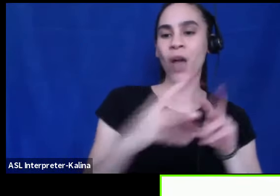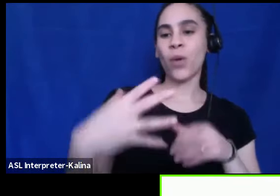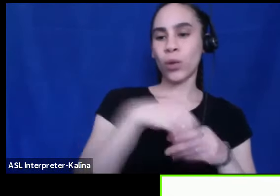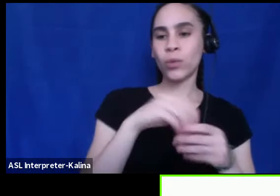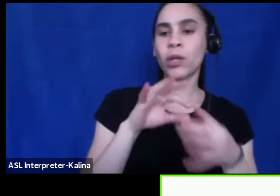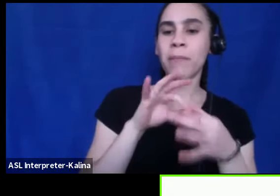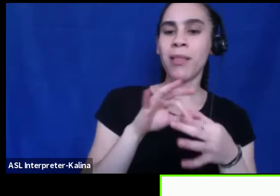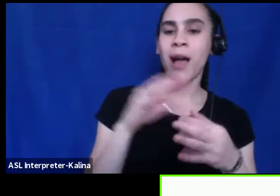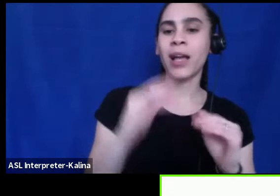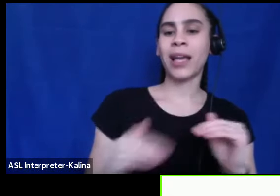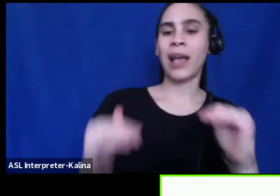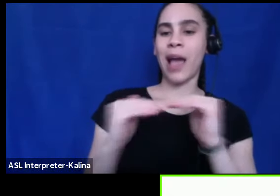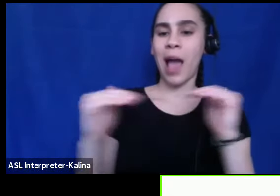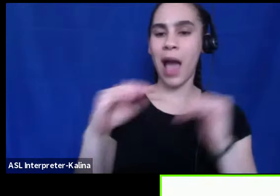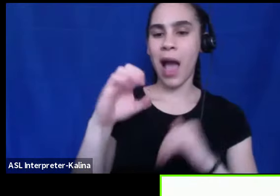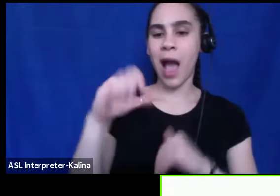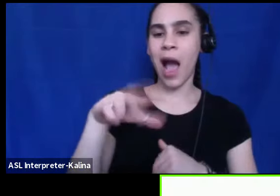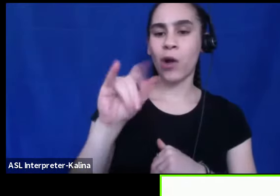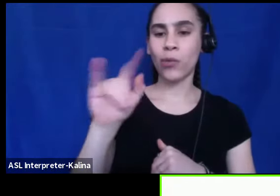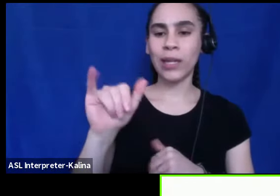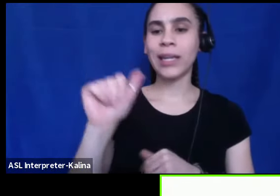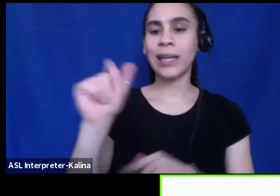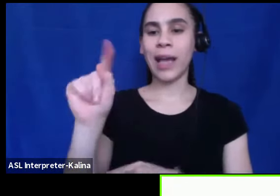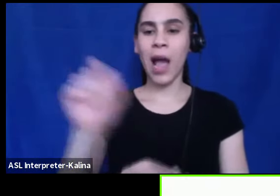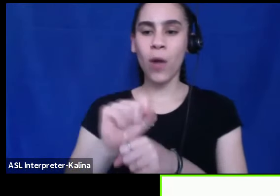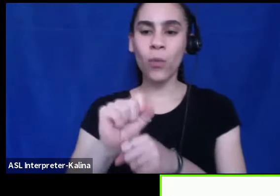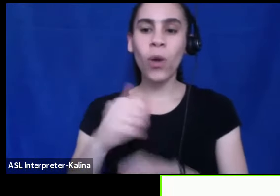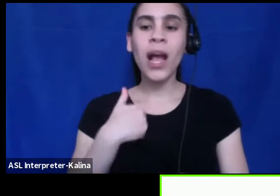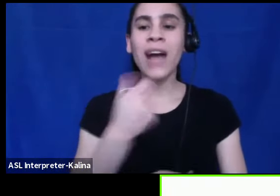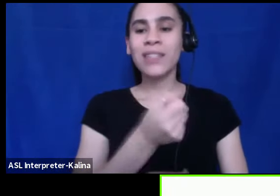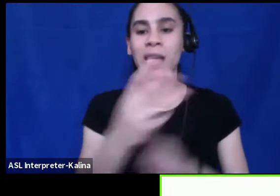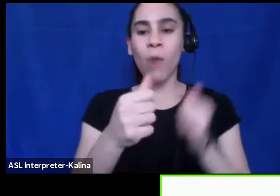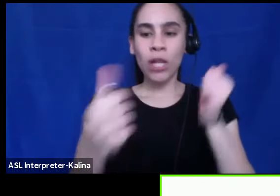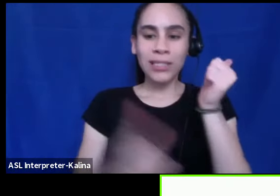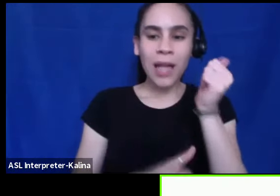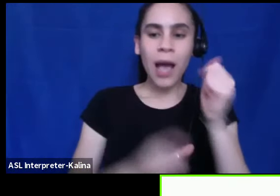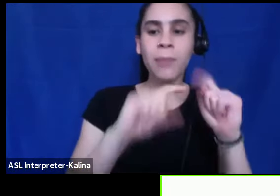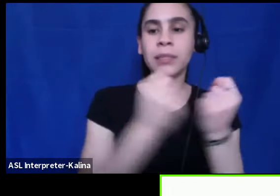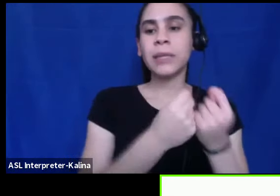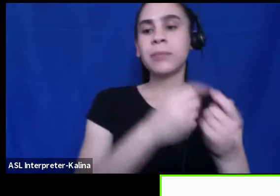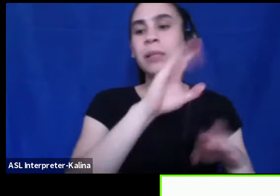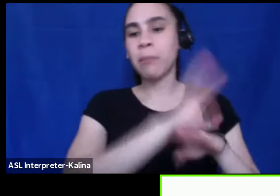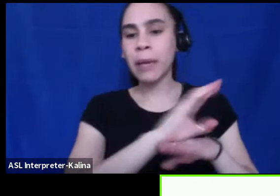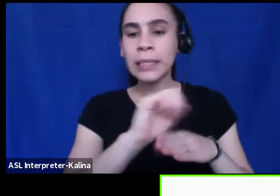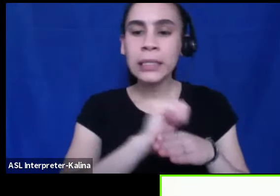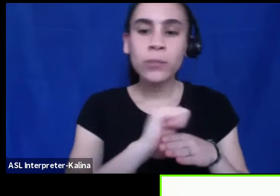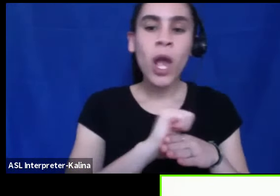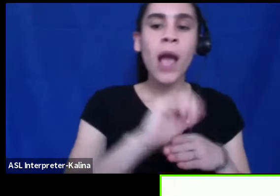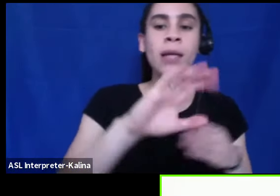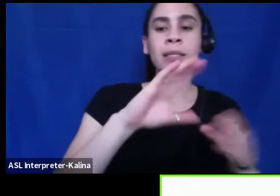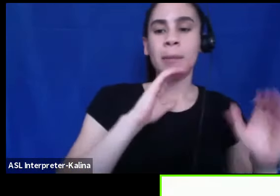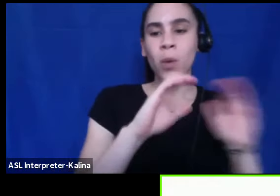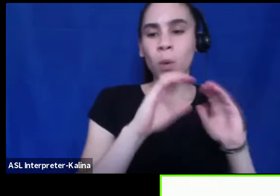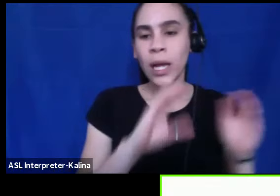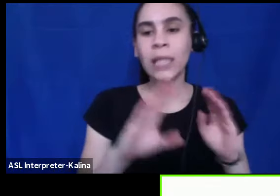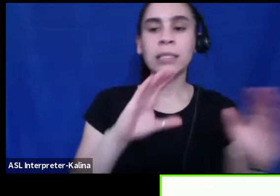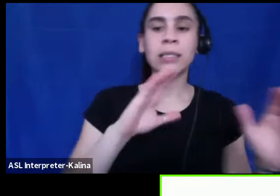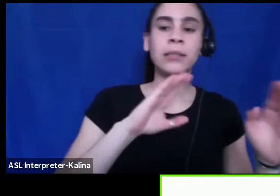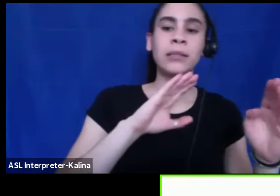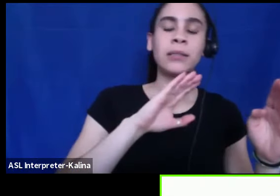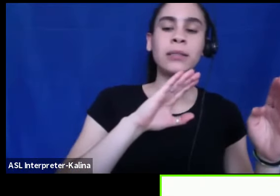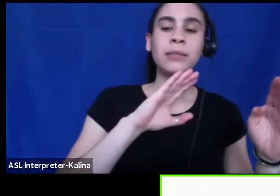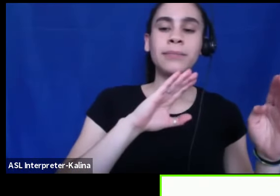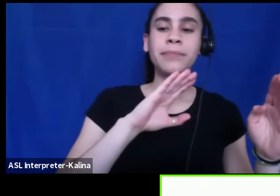with several sub-teams: business practices, communications, community outreach, cultural awareness, and employee engagement, recruitment, retention,